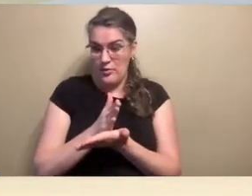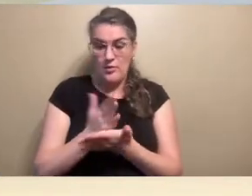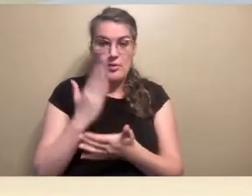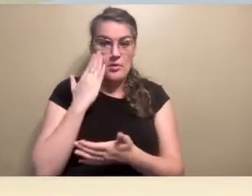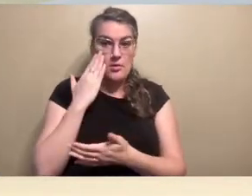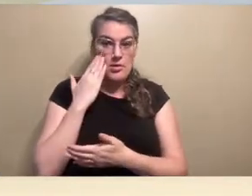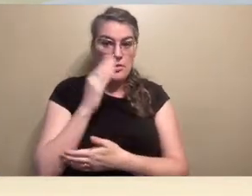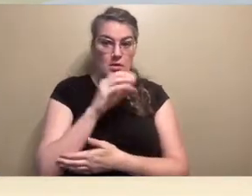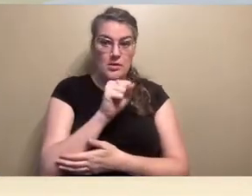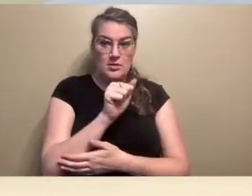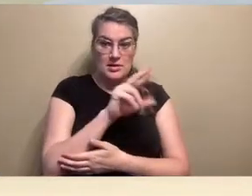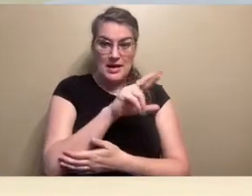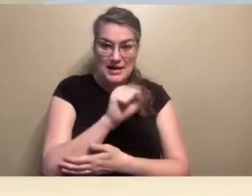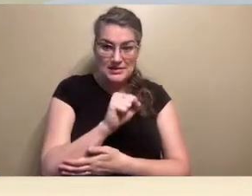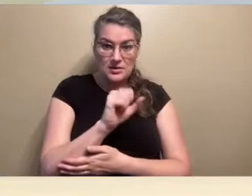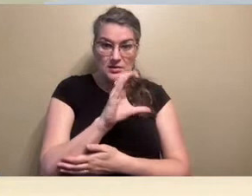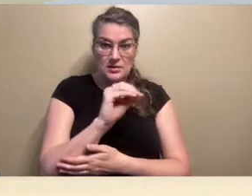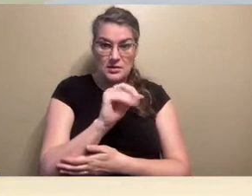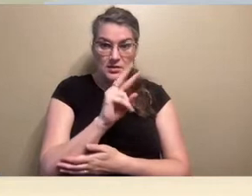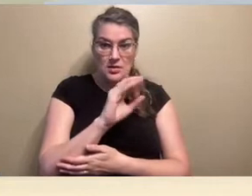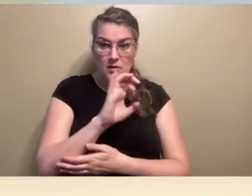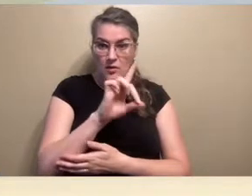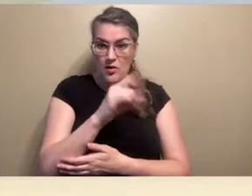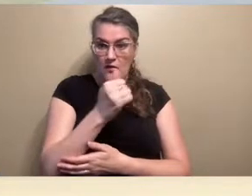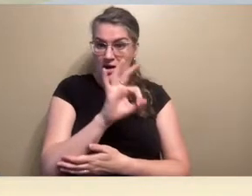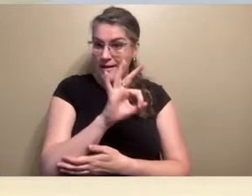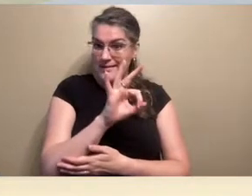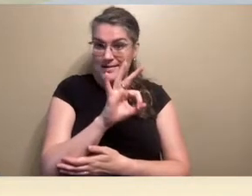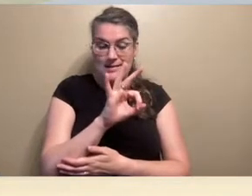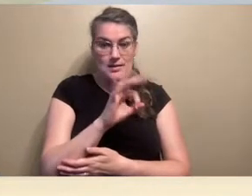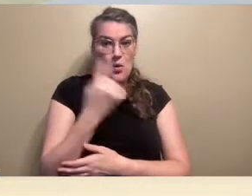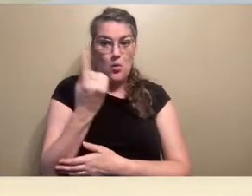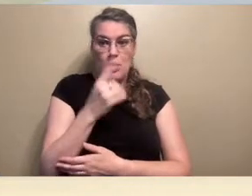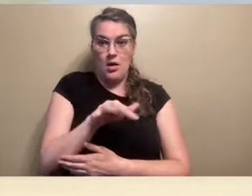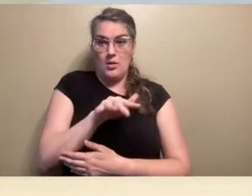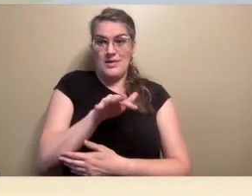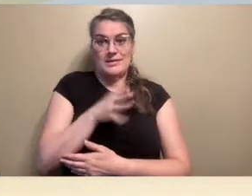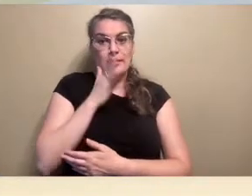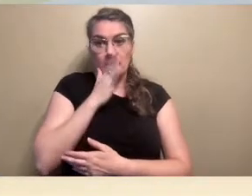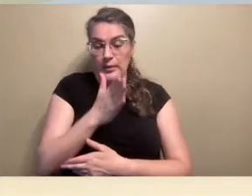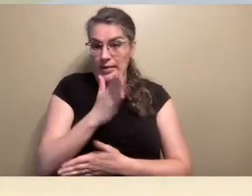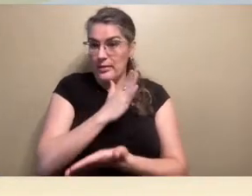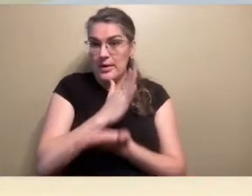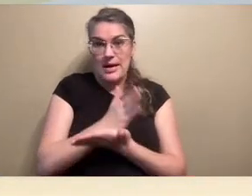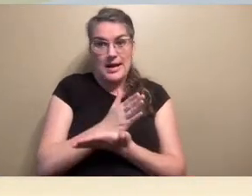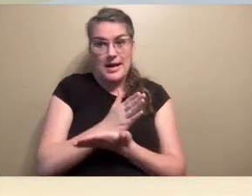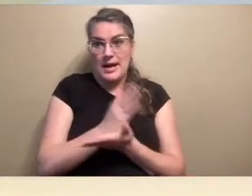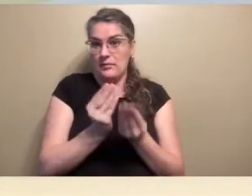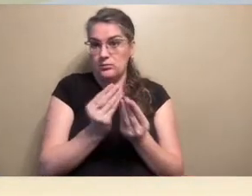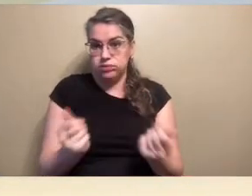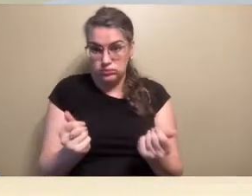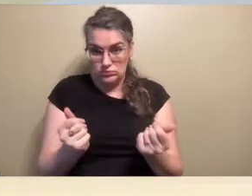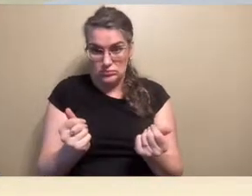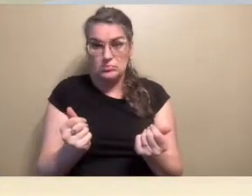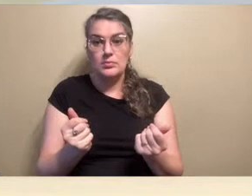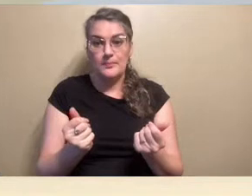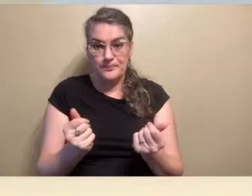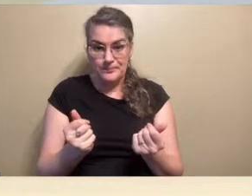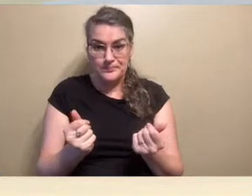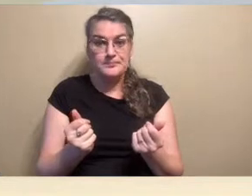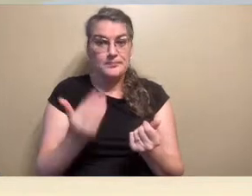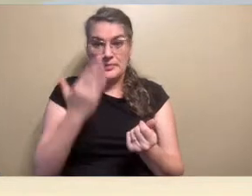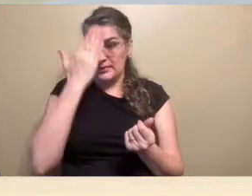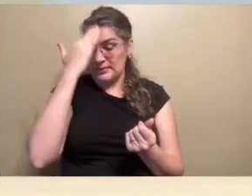be one of many respiratory viruses that still poses a risk and needs to be dealt with. COVID-19 will not be going away